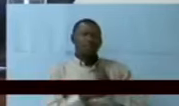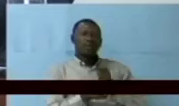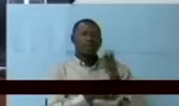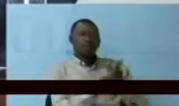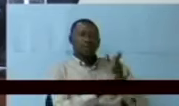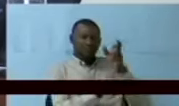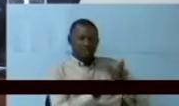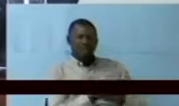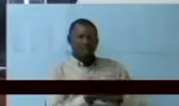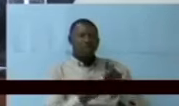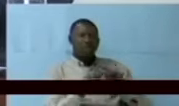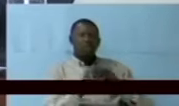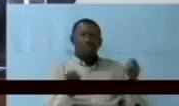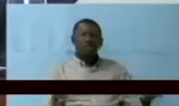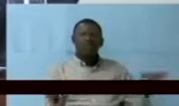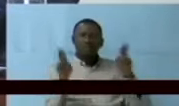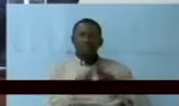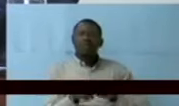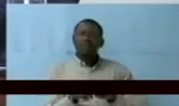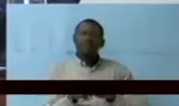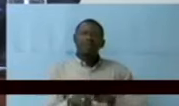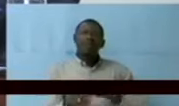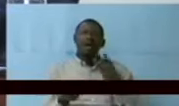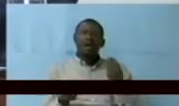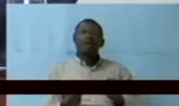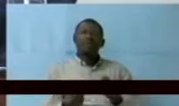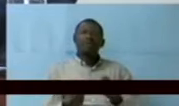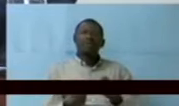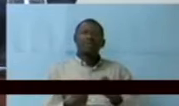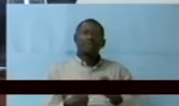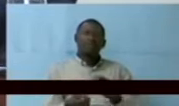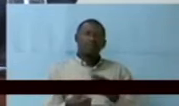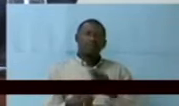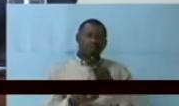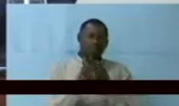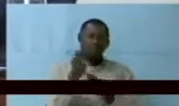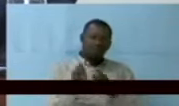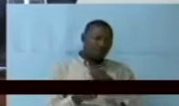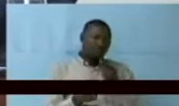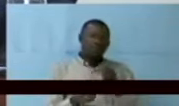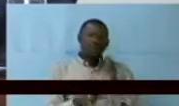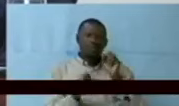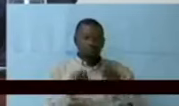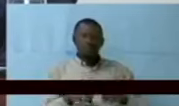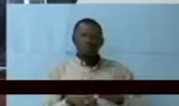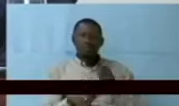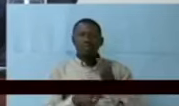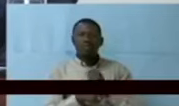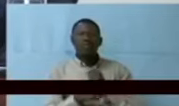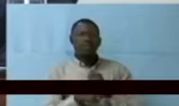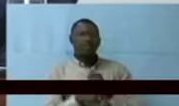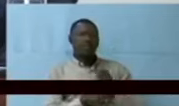How could either of them have been a witness to this case?